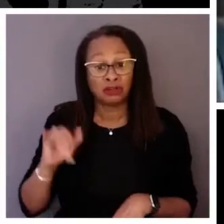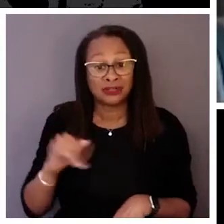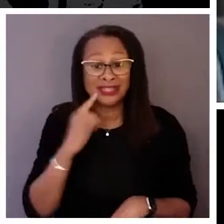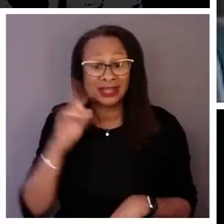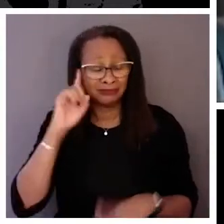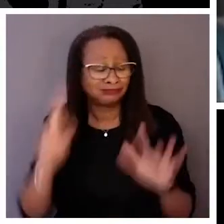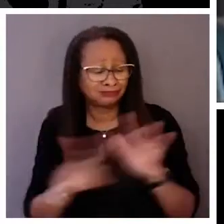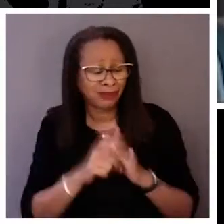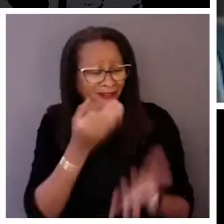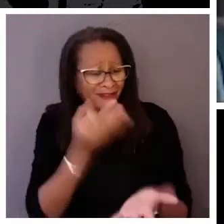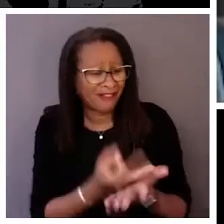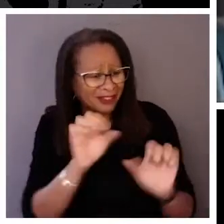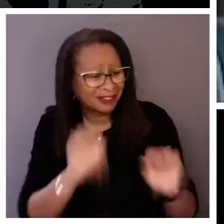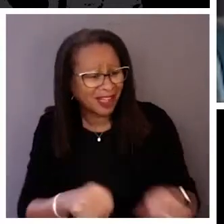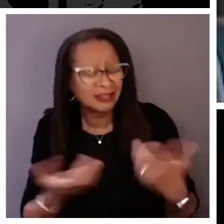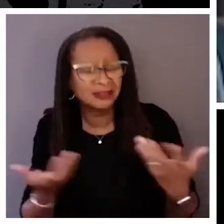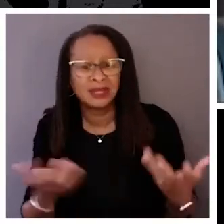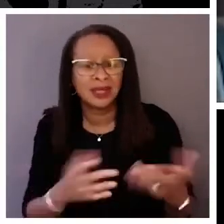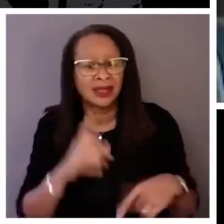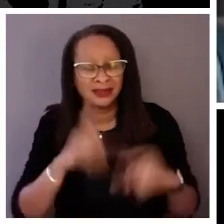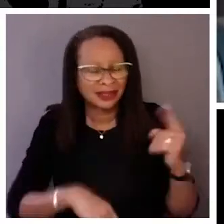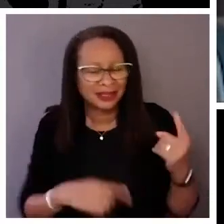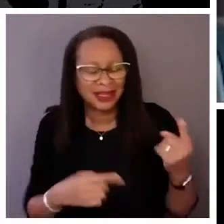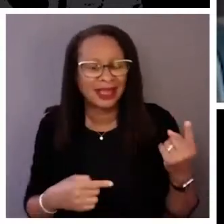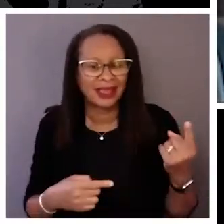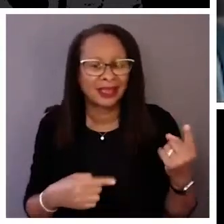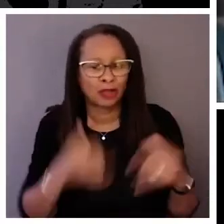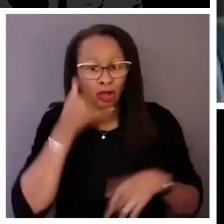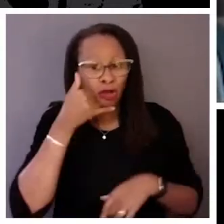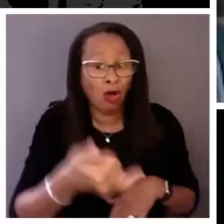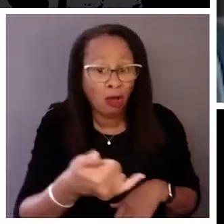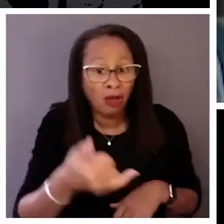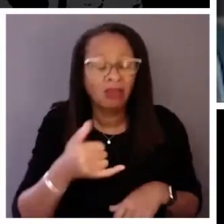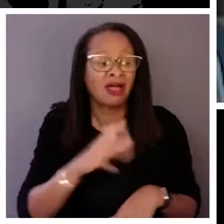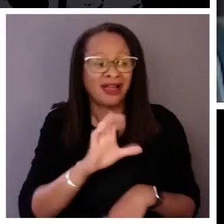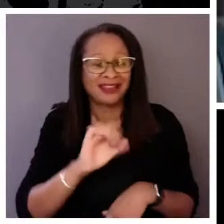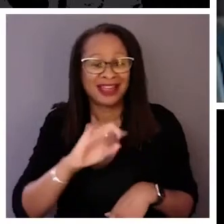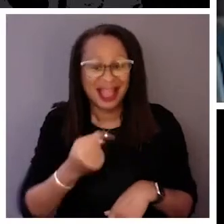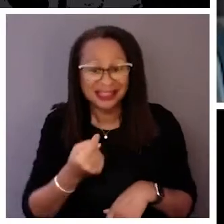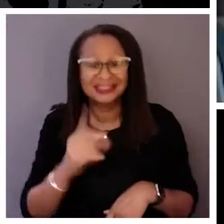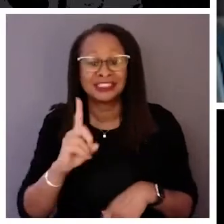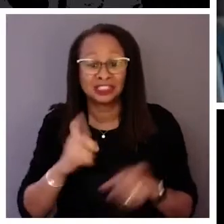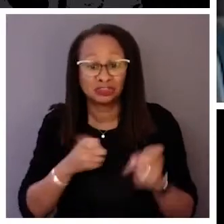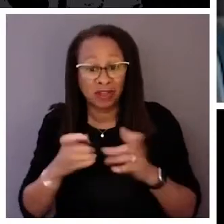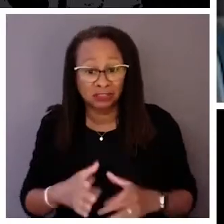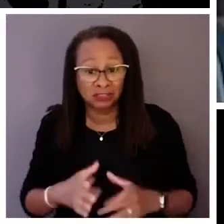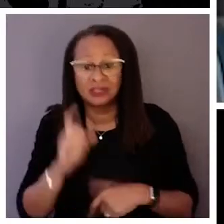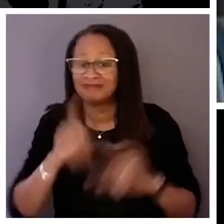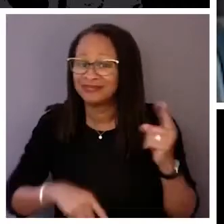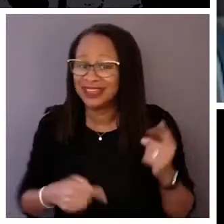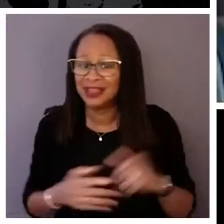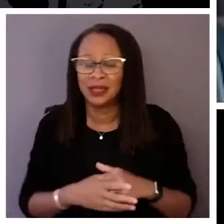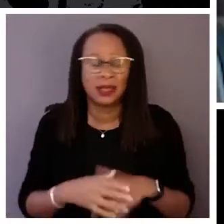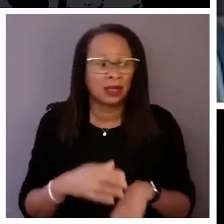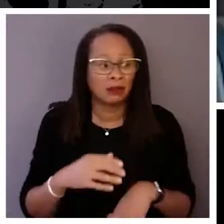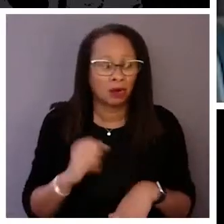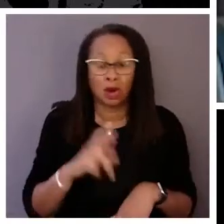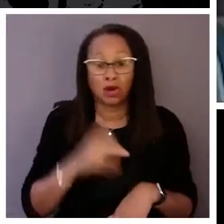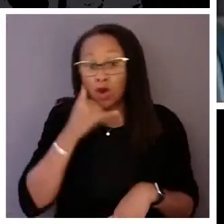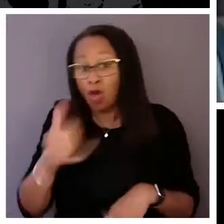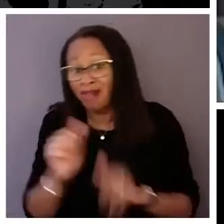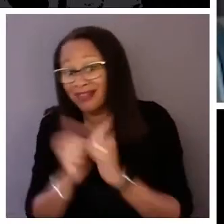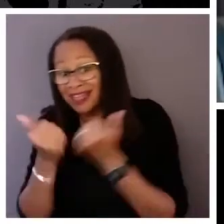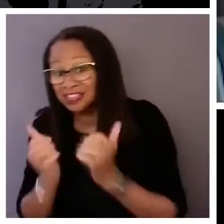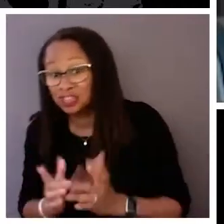brought up the fact that they feel like they can't call the casting director or call their agent to call the casting director if they have some